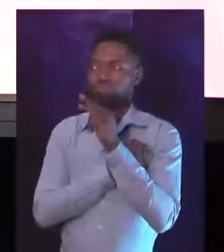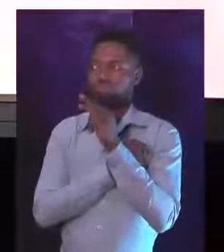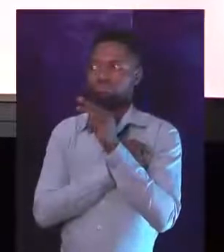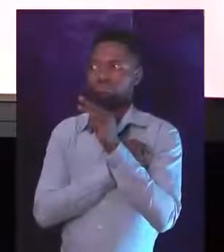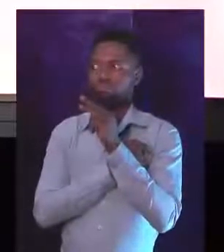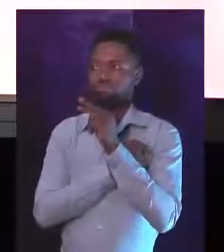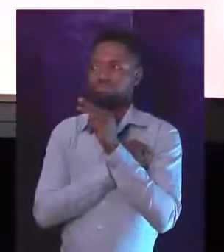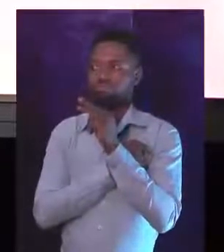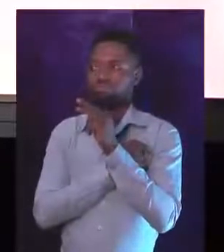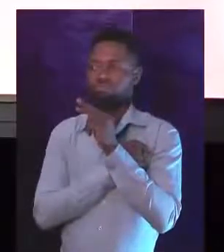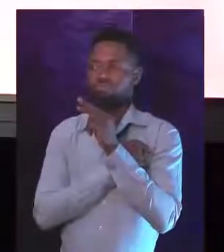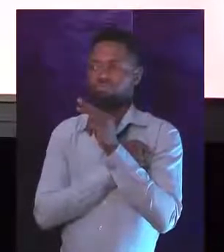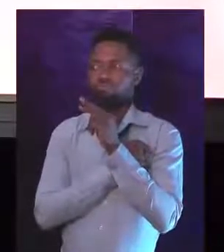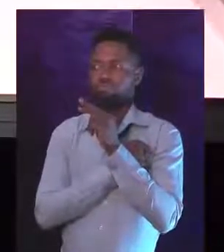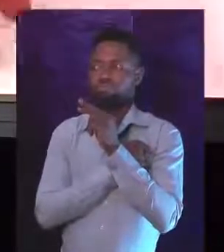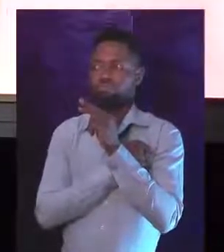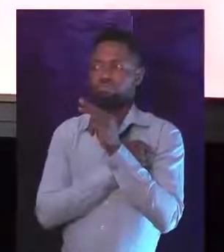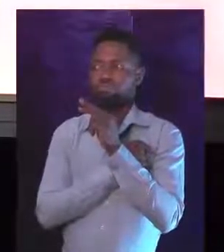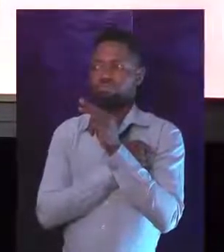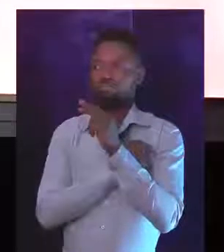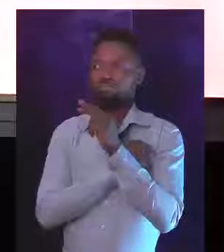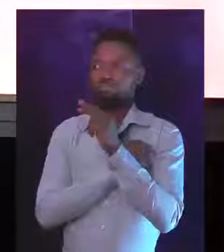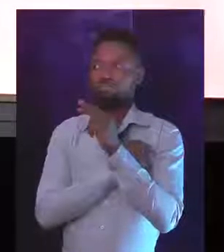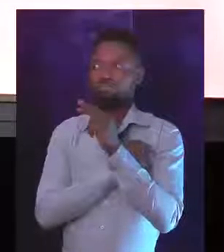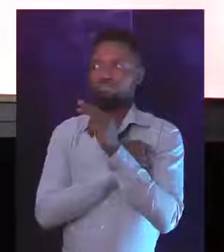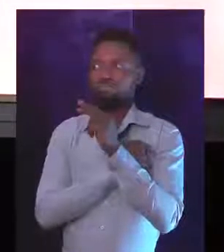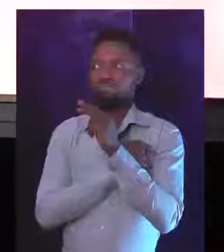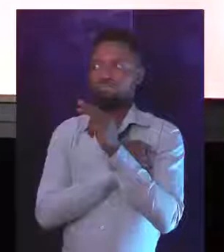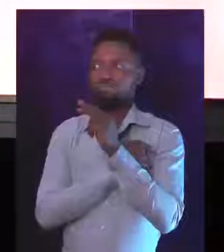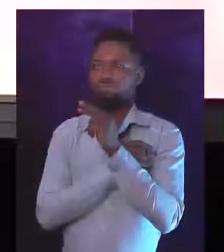start with this one.